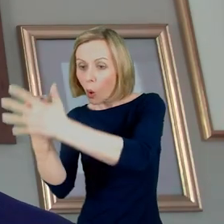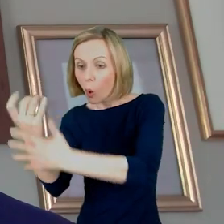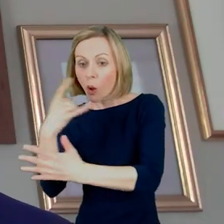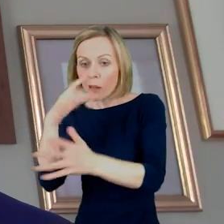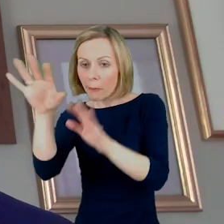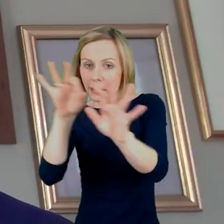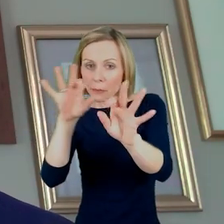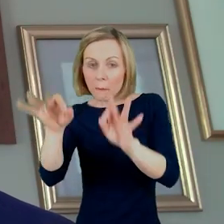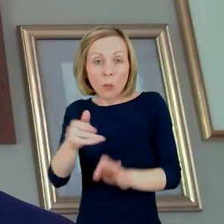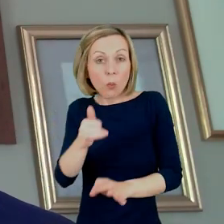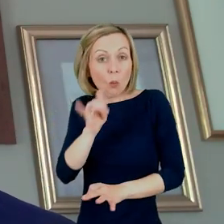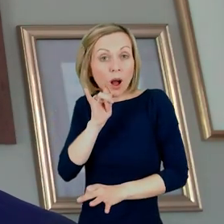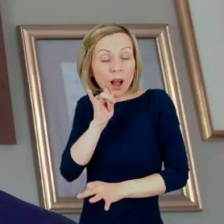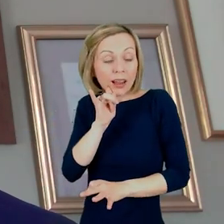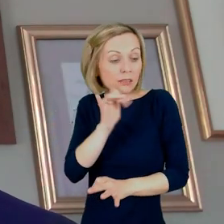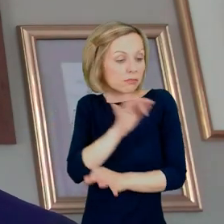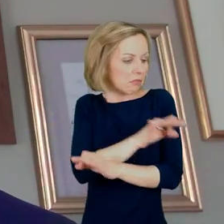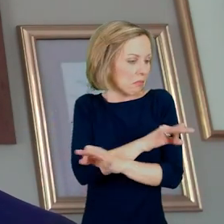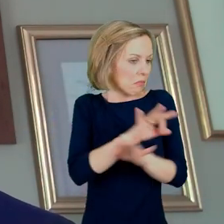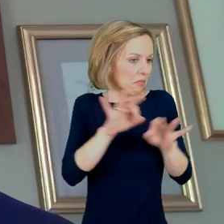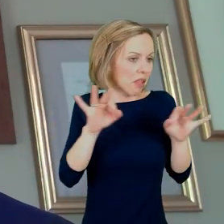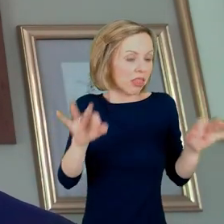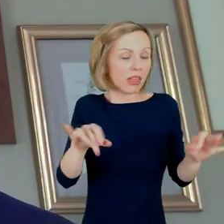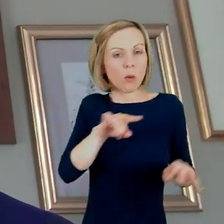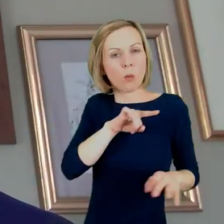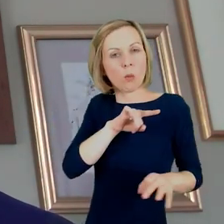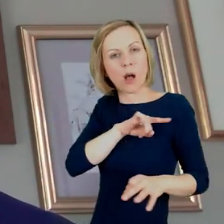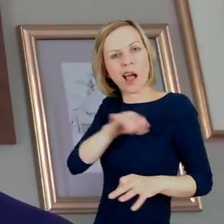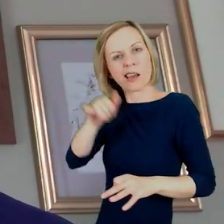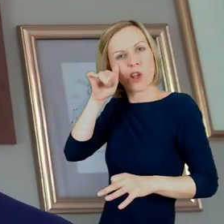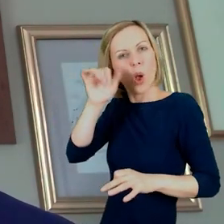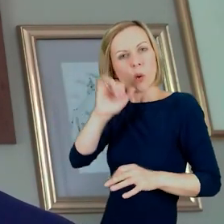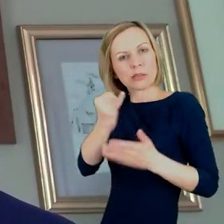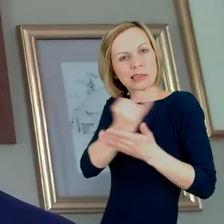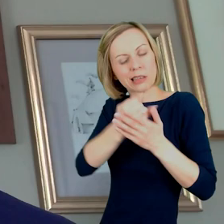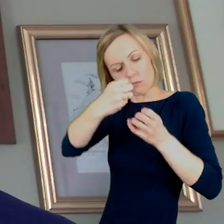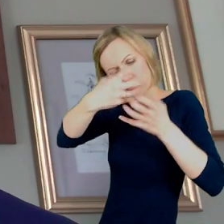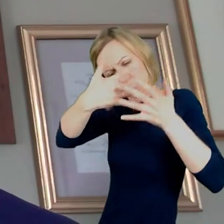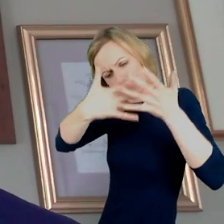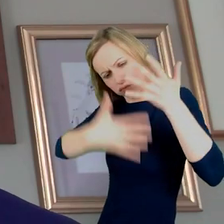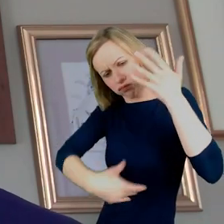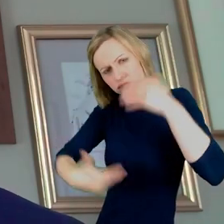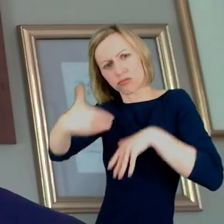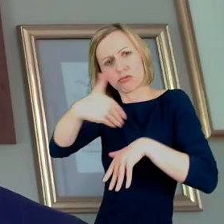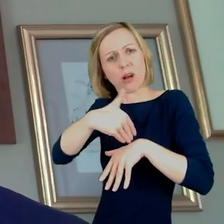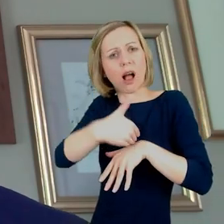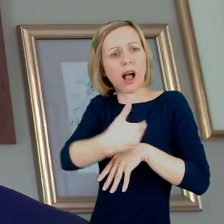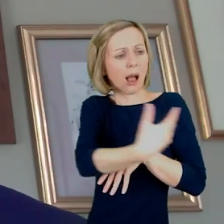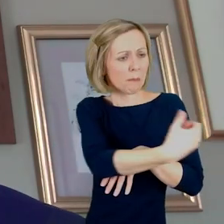For I know how many are your transgressions and how great are your sins.